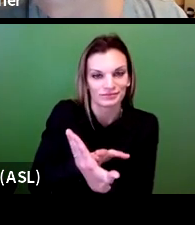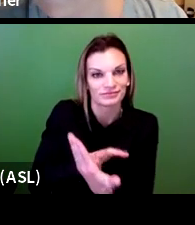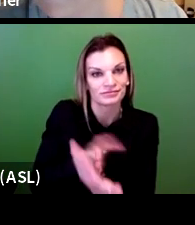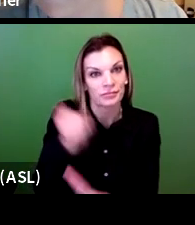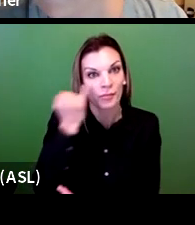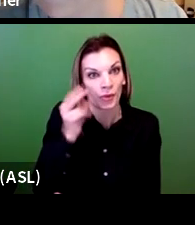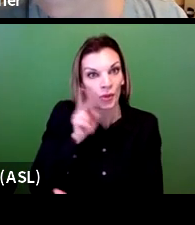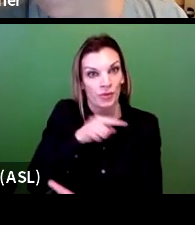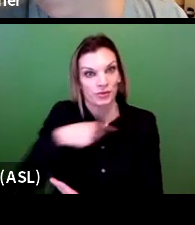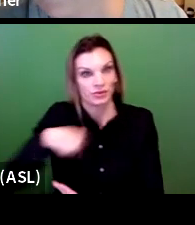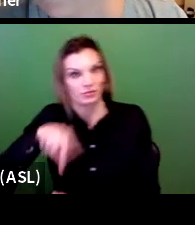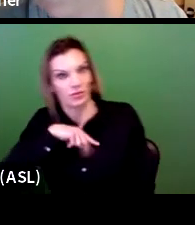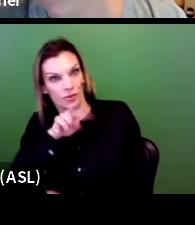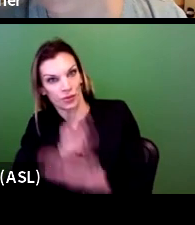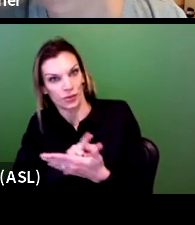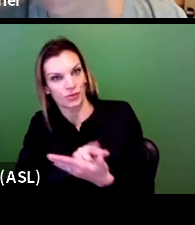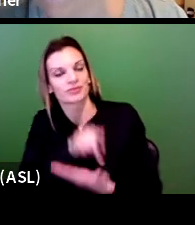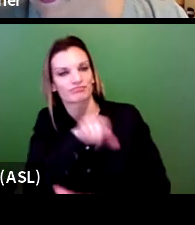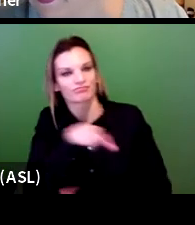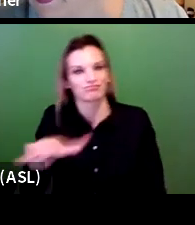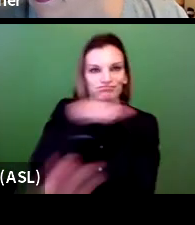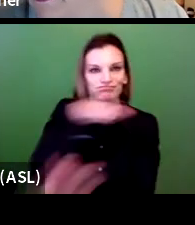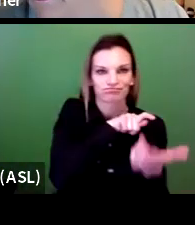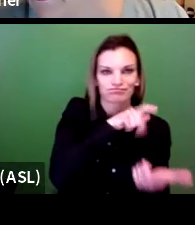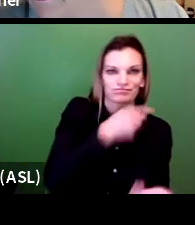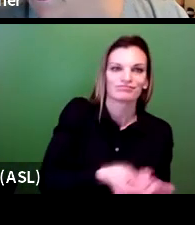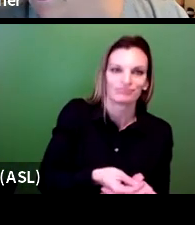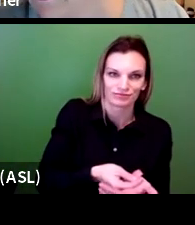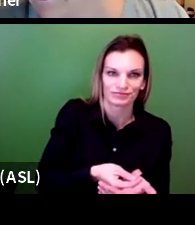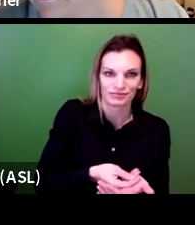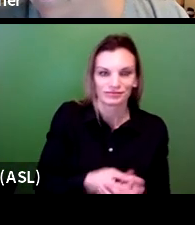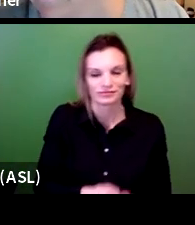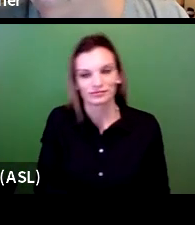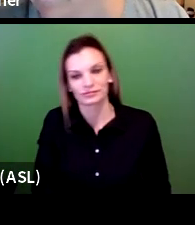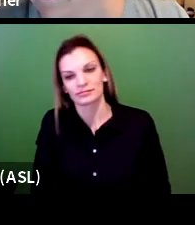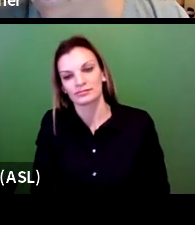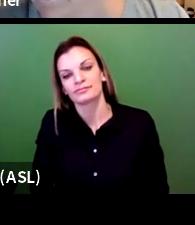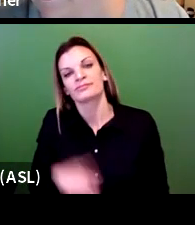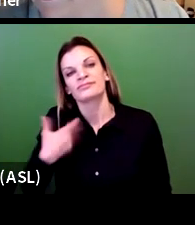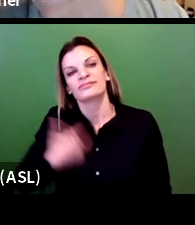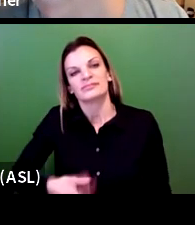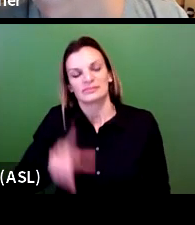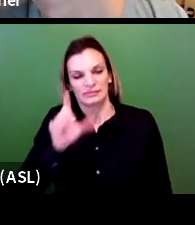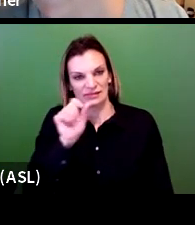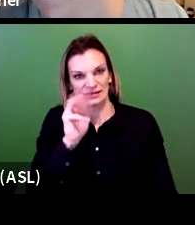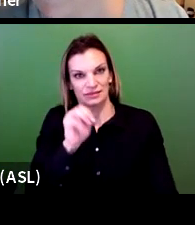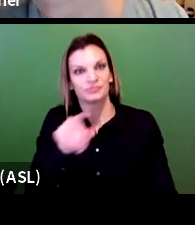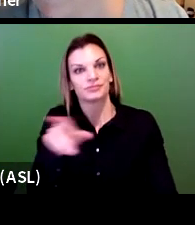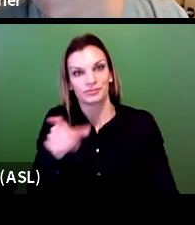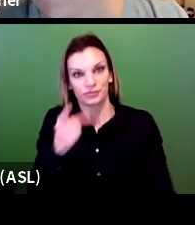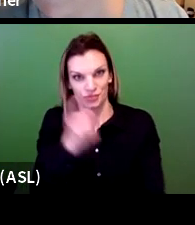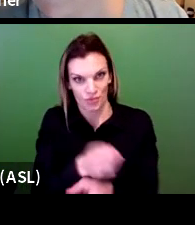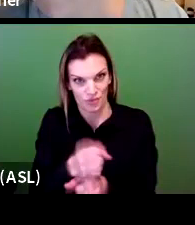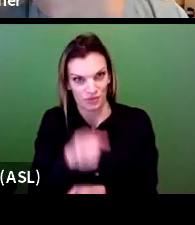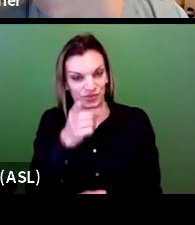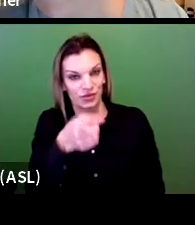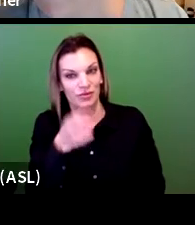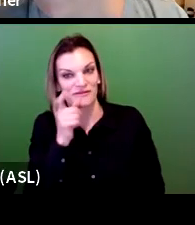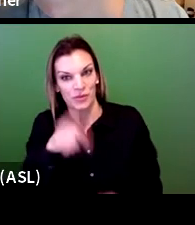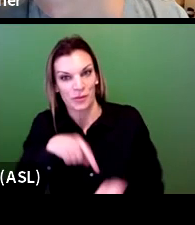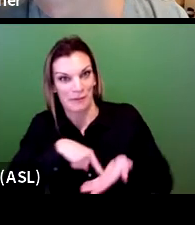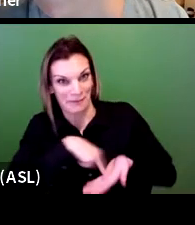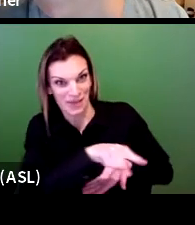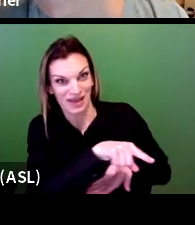lose, it costs you a lot of money. Well, and really, when you think about that, you have to pay the prevailing